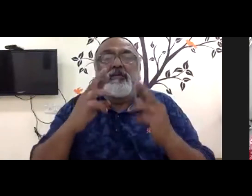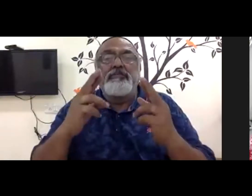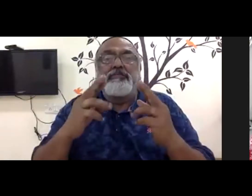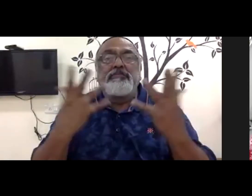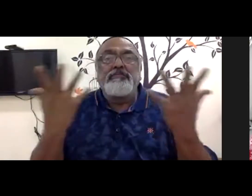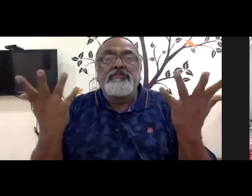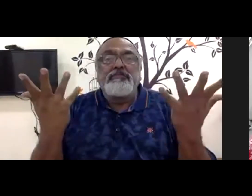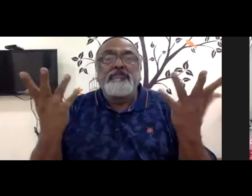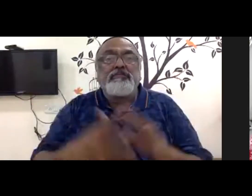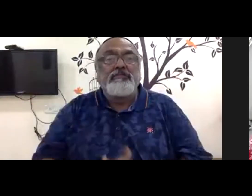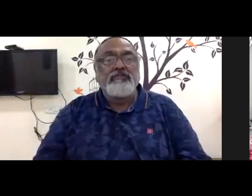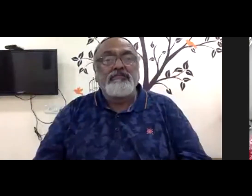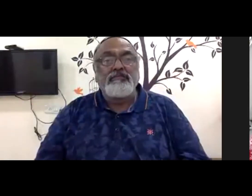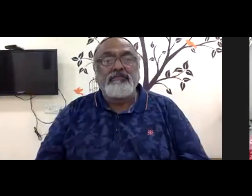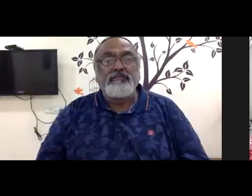Thank you, ma'am.